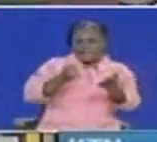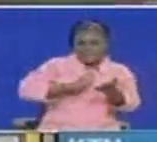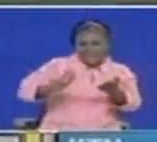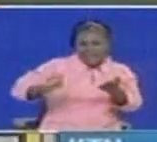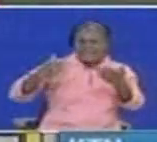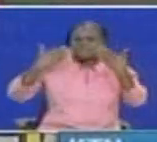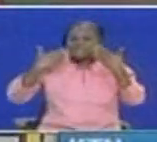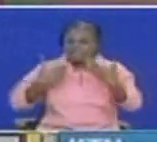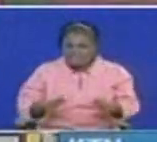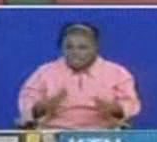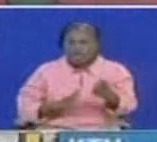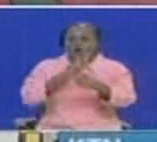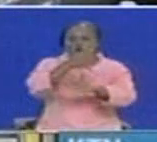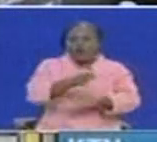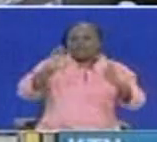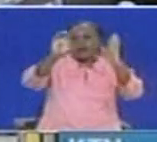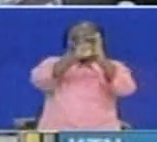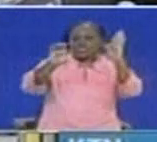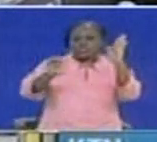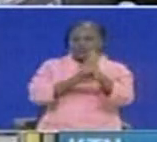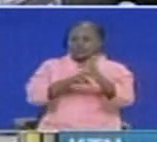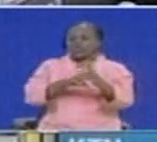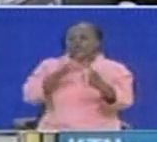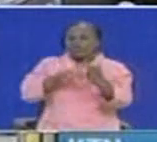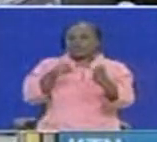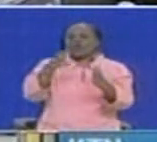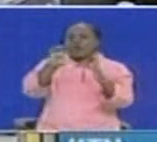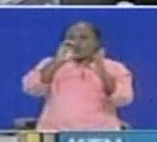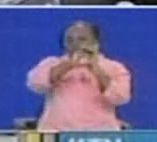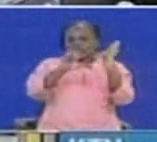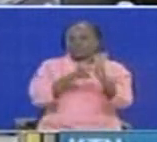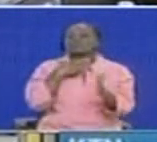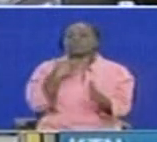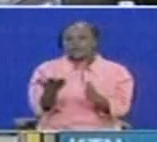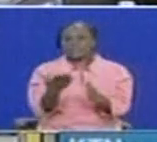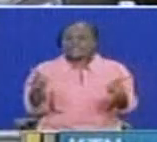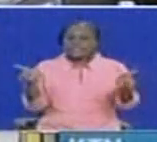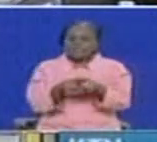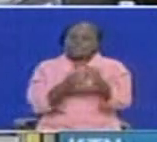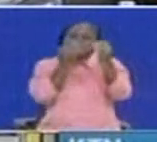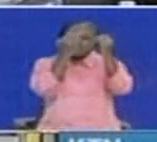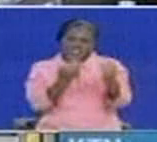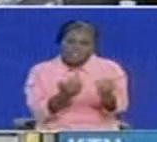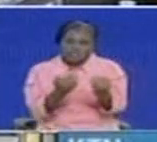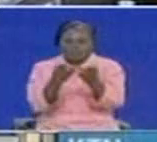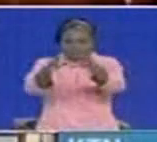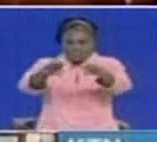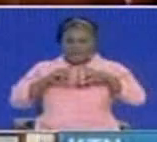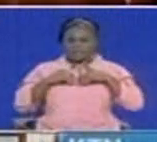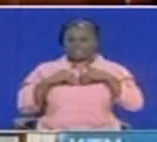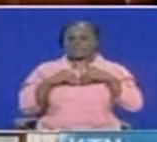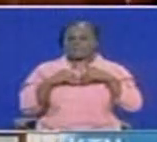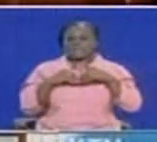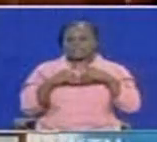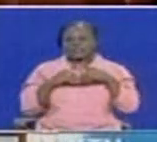up. That is more than the constitutional threshold of a quarter of the National Assembly members that is required for the motion to be admitted by the